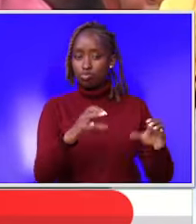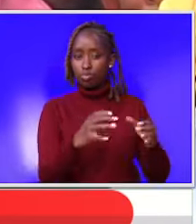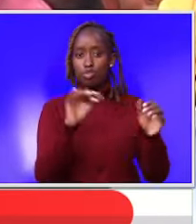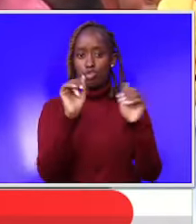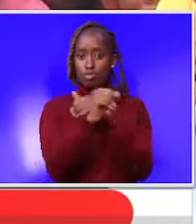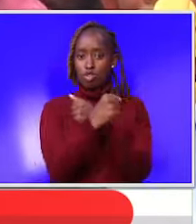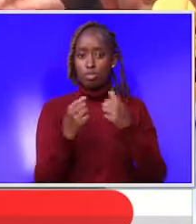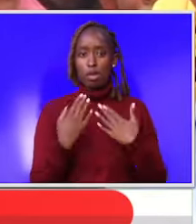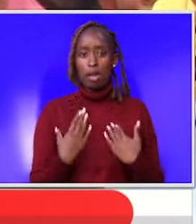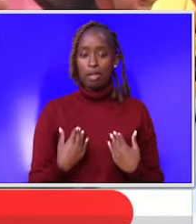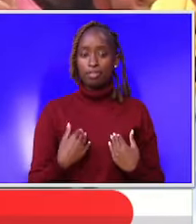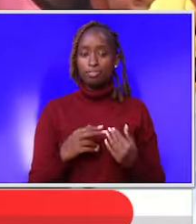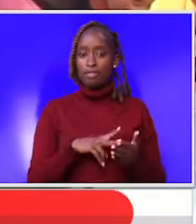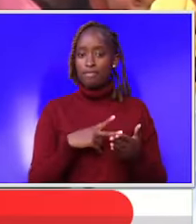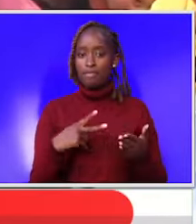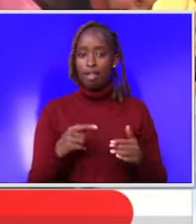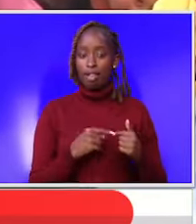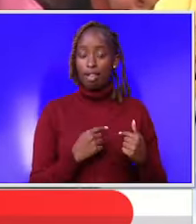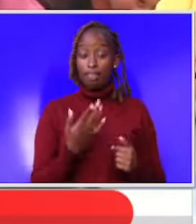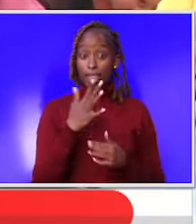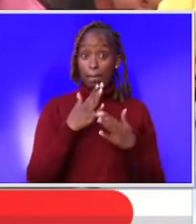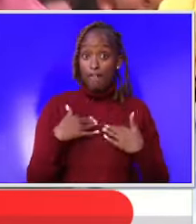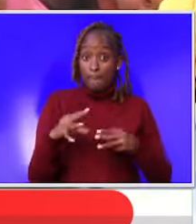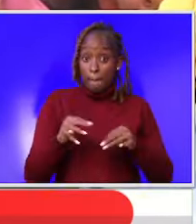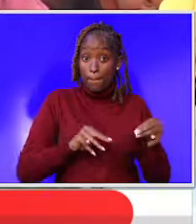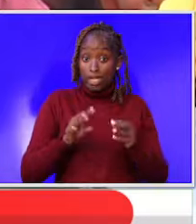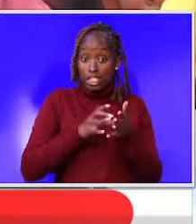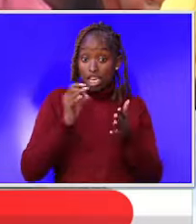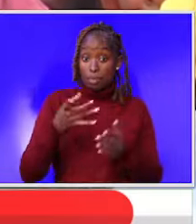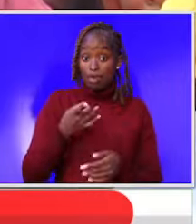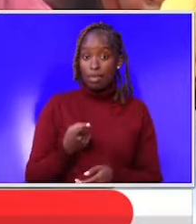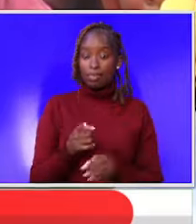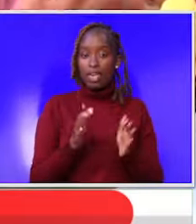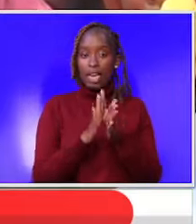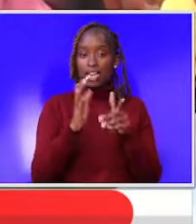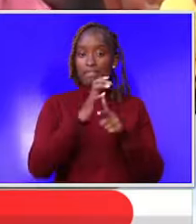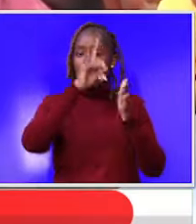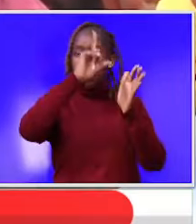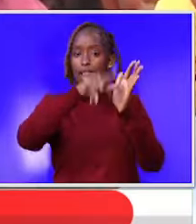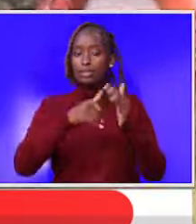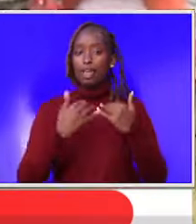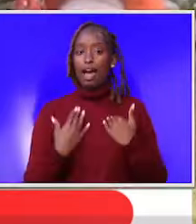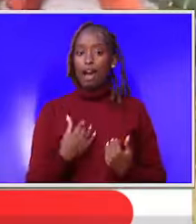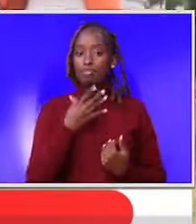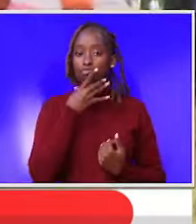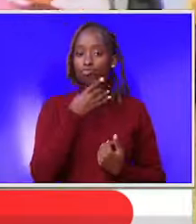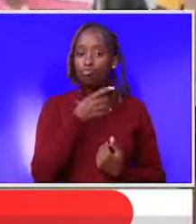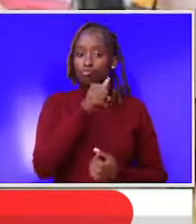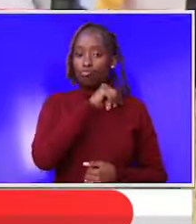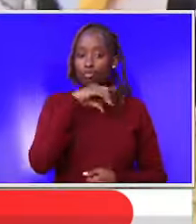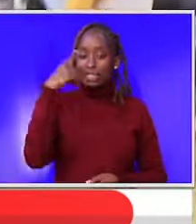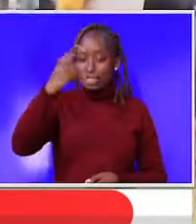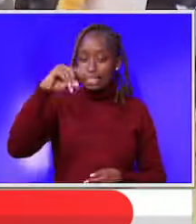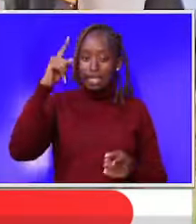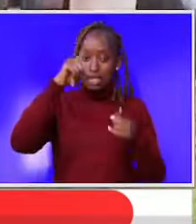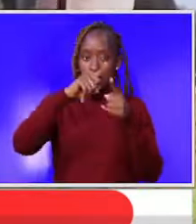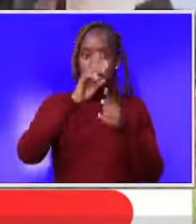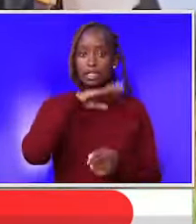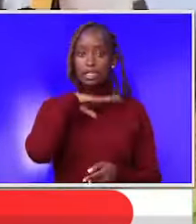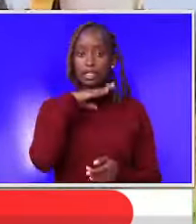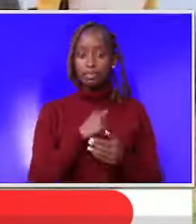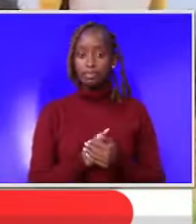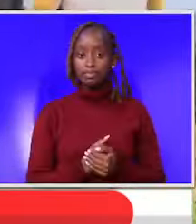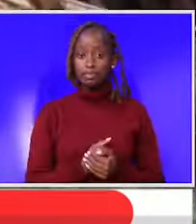moyo. Wamemanage kumtoa na mwisho wakampiga na akaaga dunia. Kigumo Police Commander